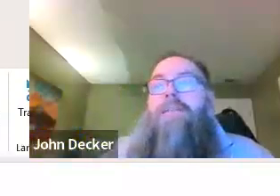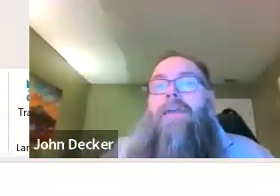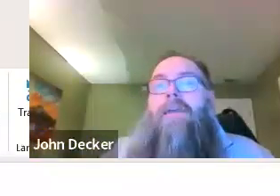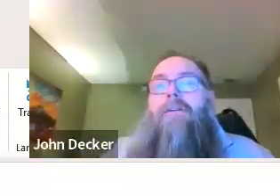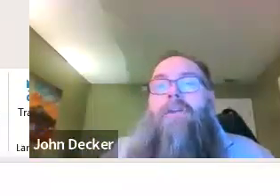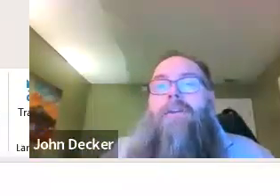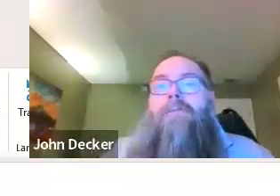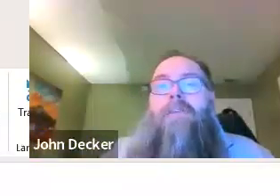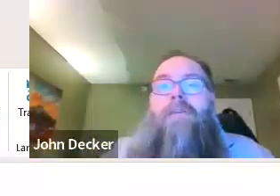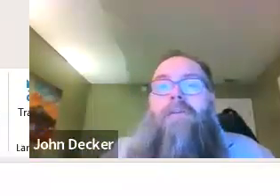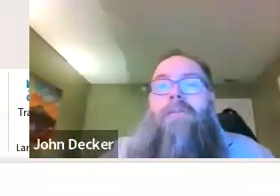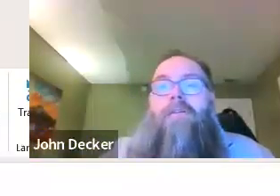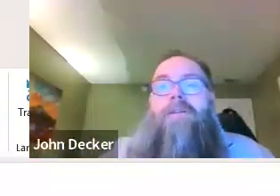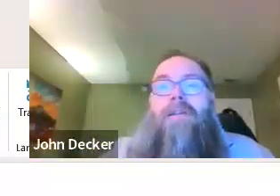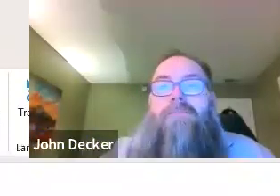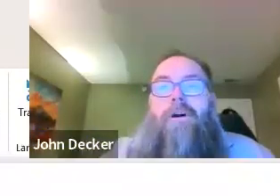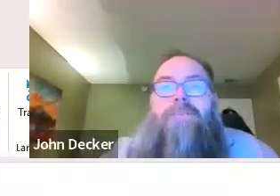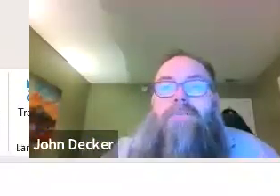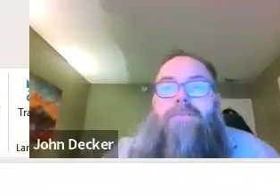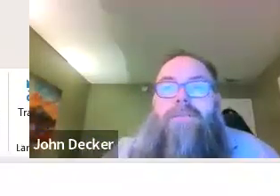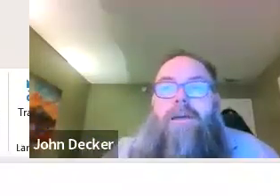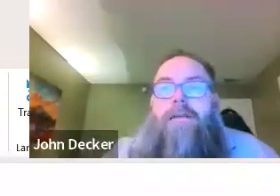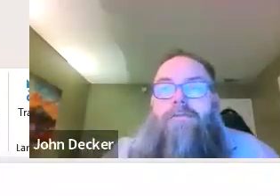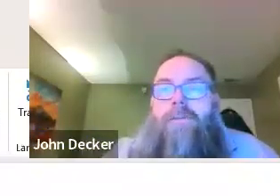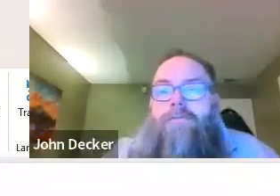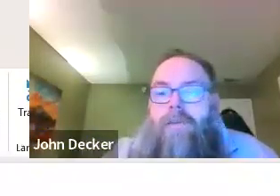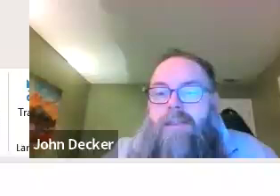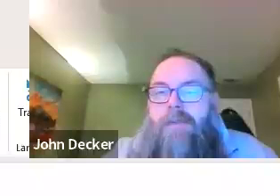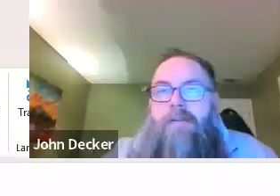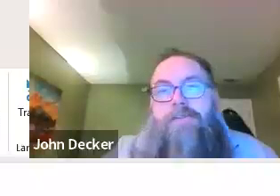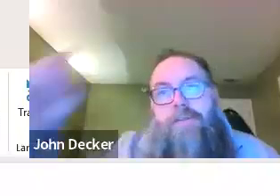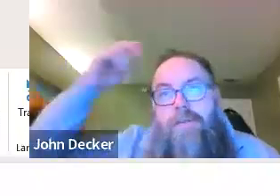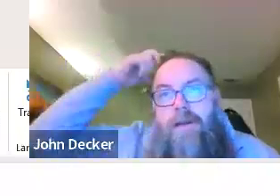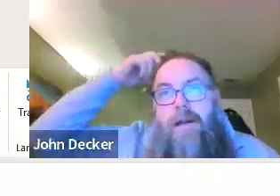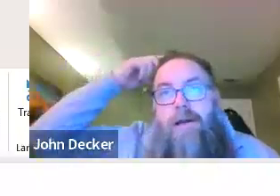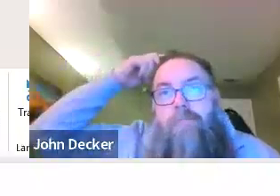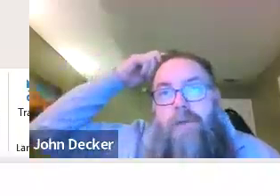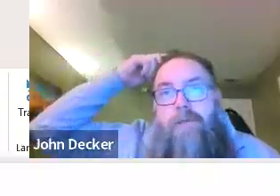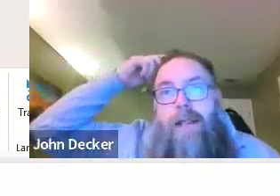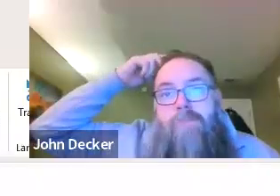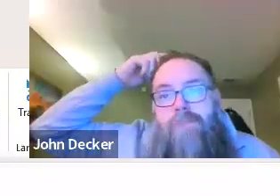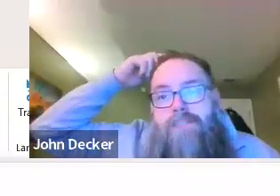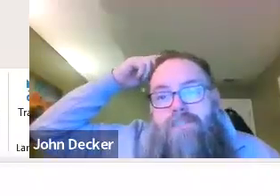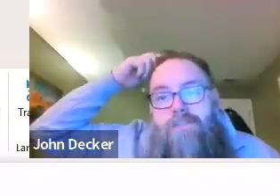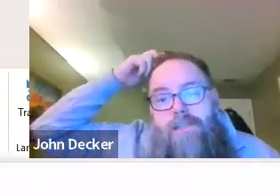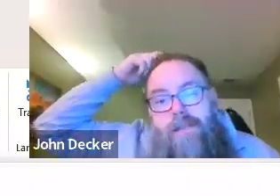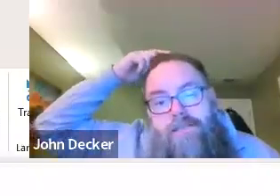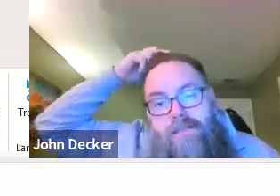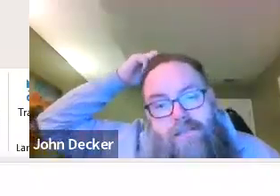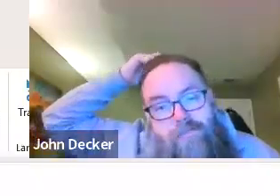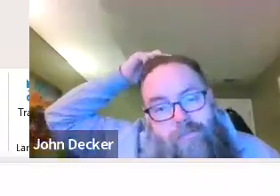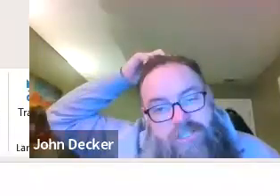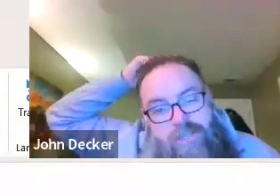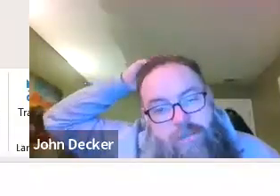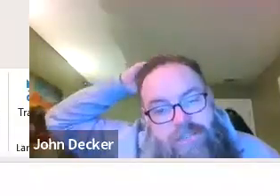rate that they are being given, there is a process that we've made apparent. But I don't think it should